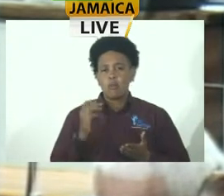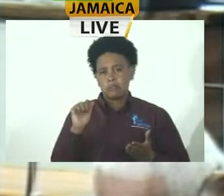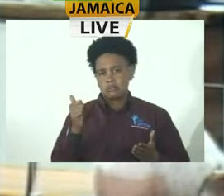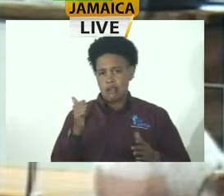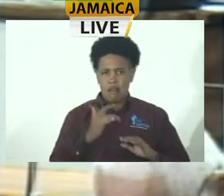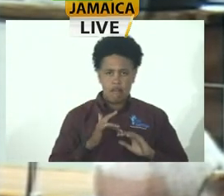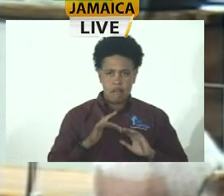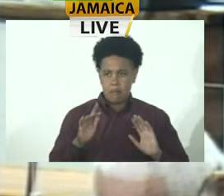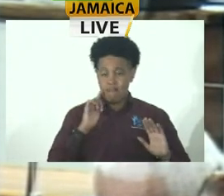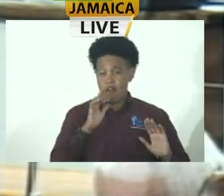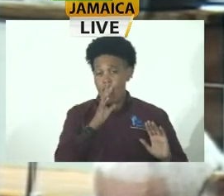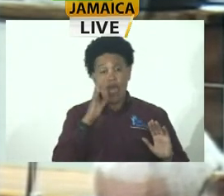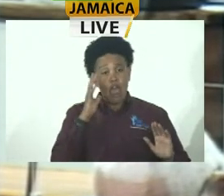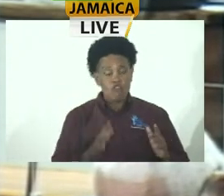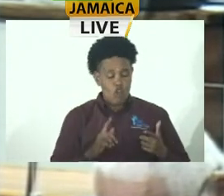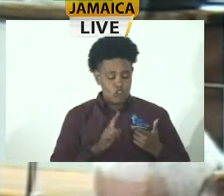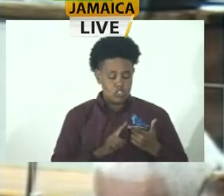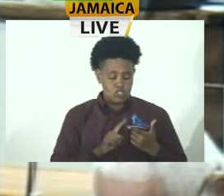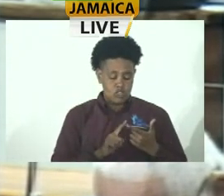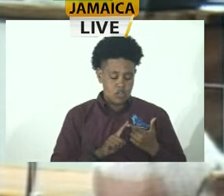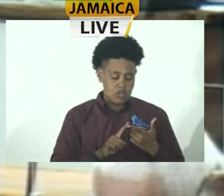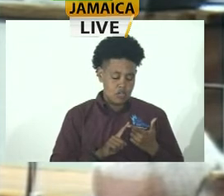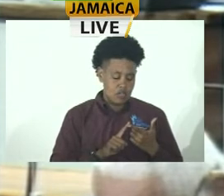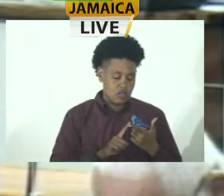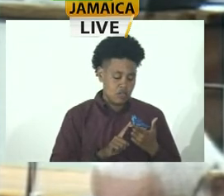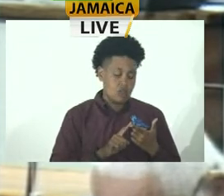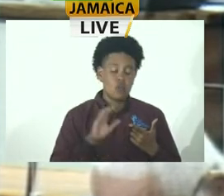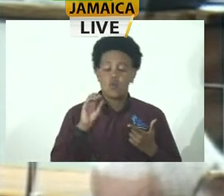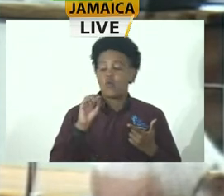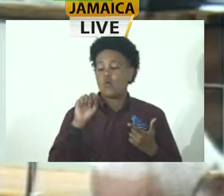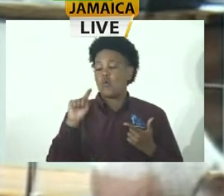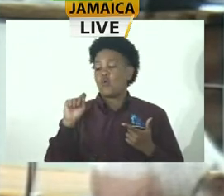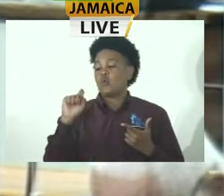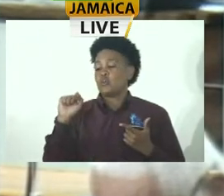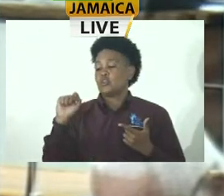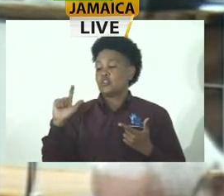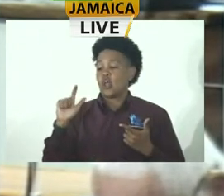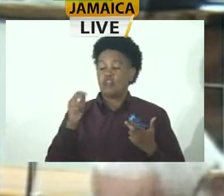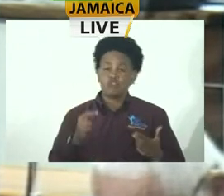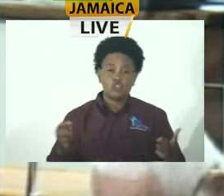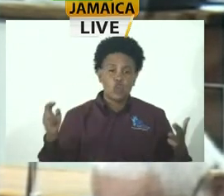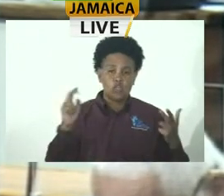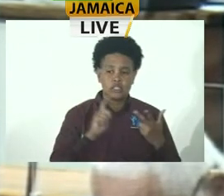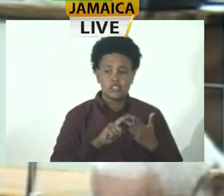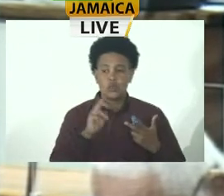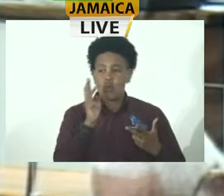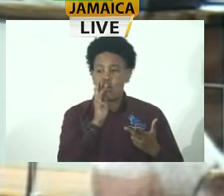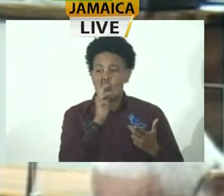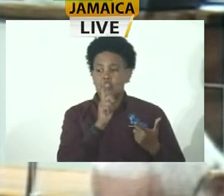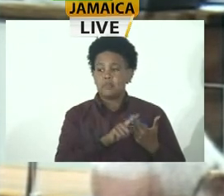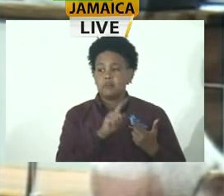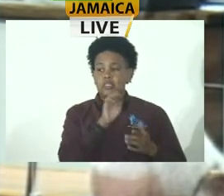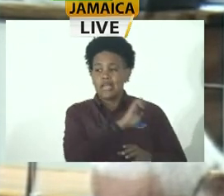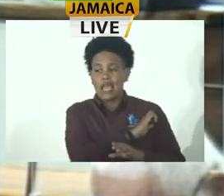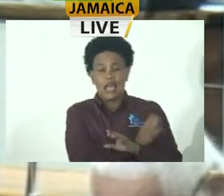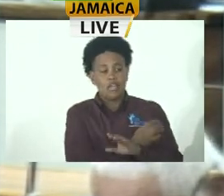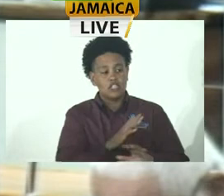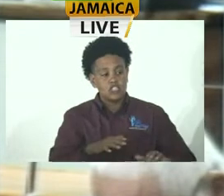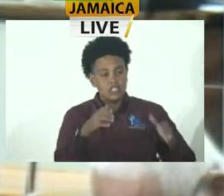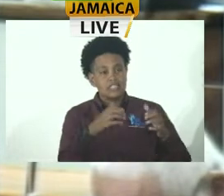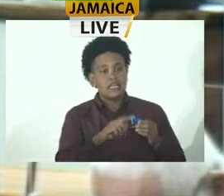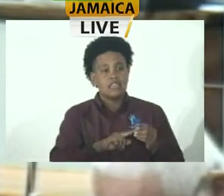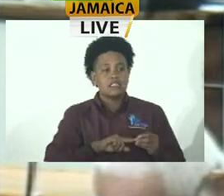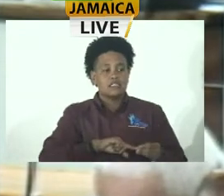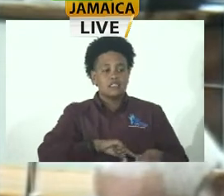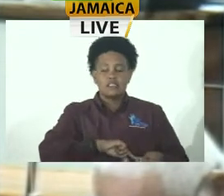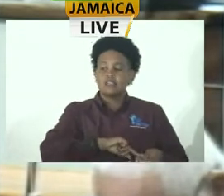agriculture minister green coastal resources water and energy sectors a barrier